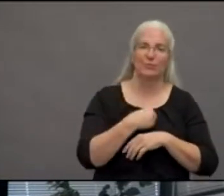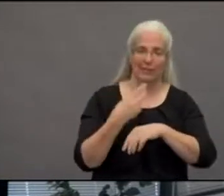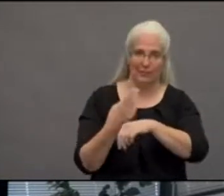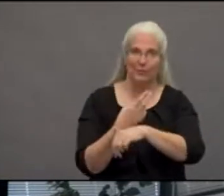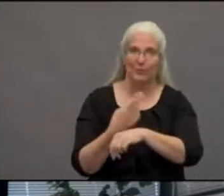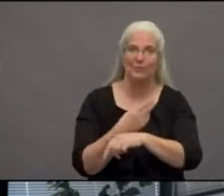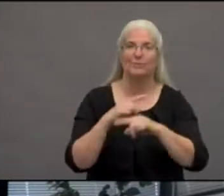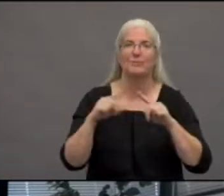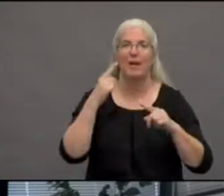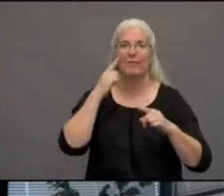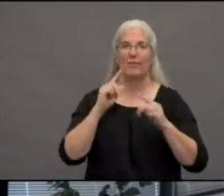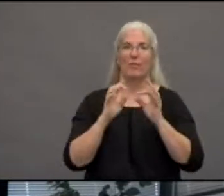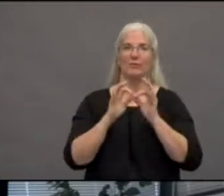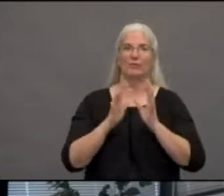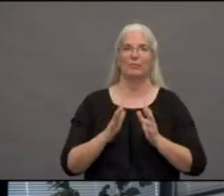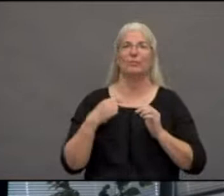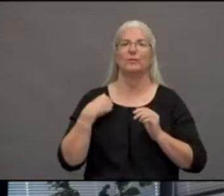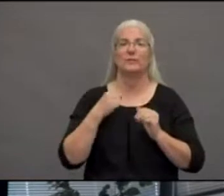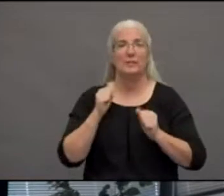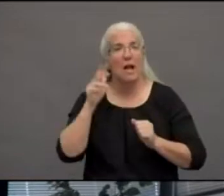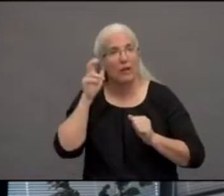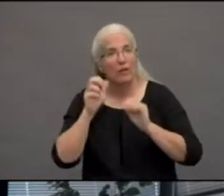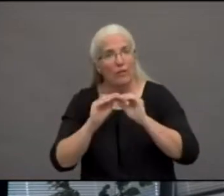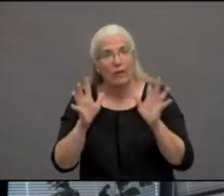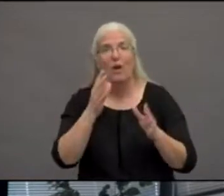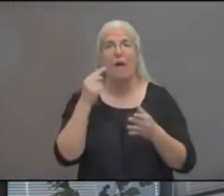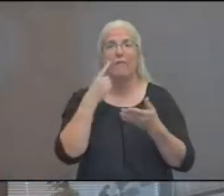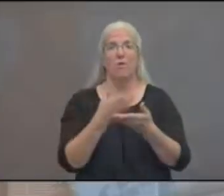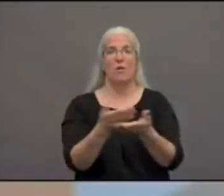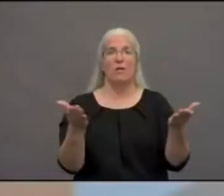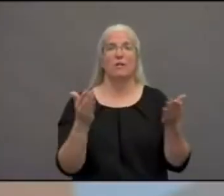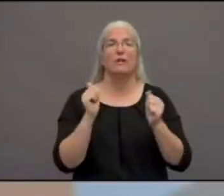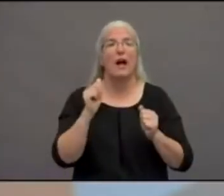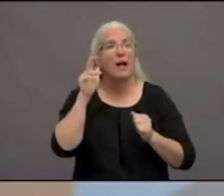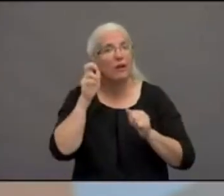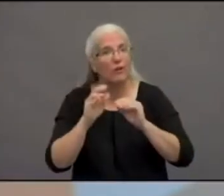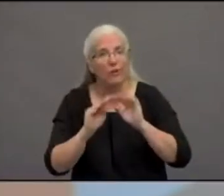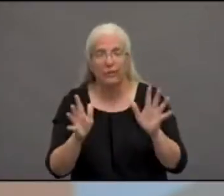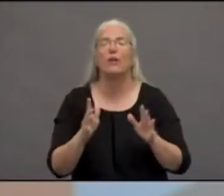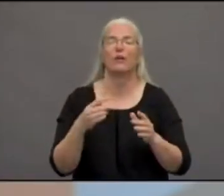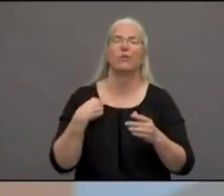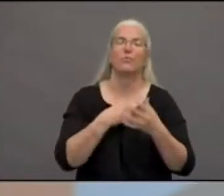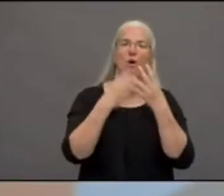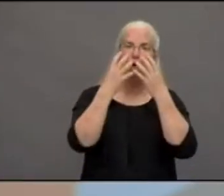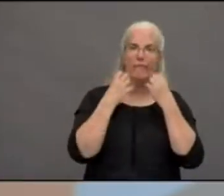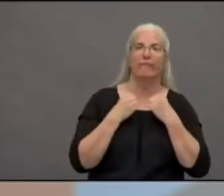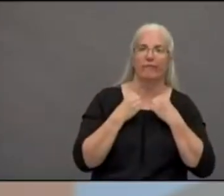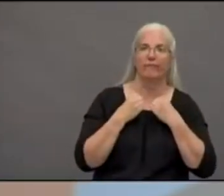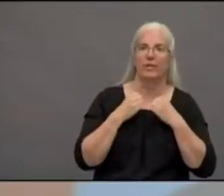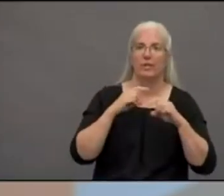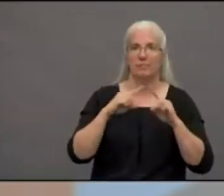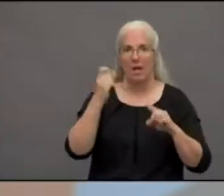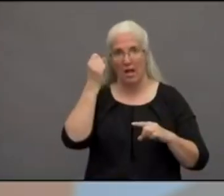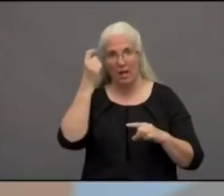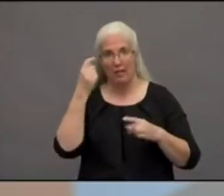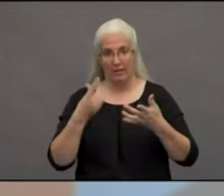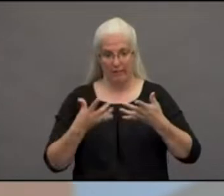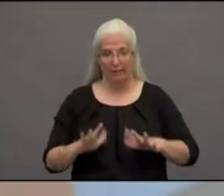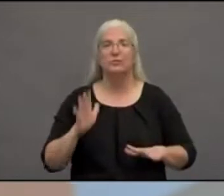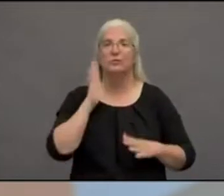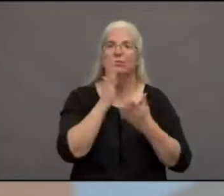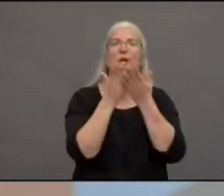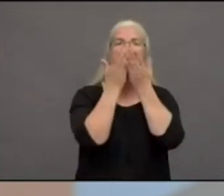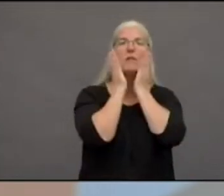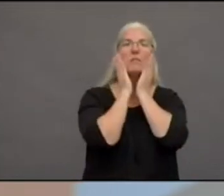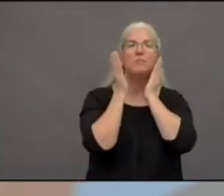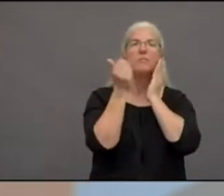removed them in order to help our American Sign Language interpreters, but we will be putting them on right after this segment ends.